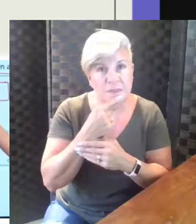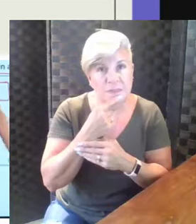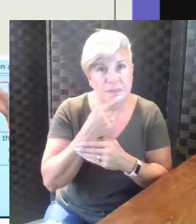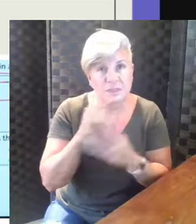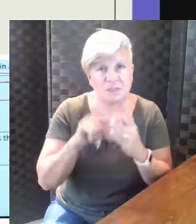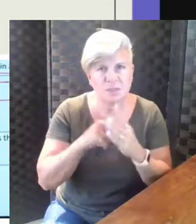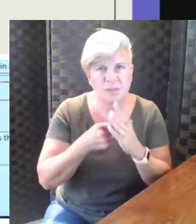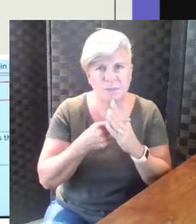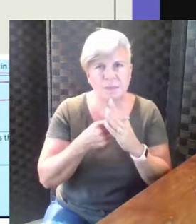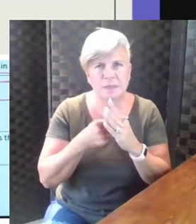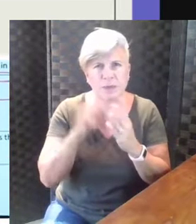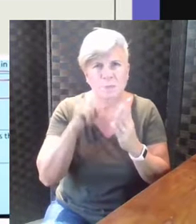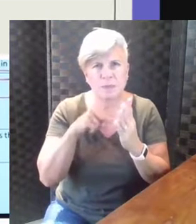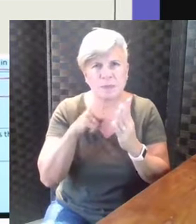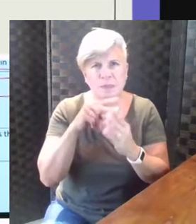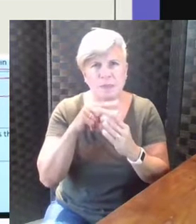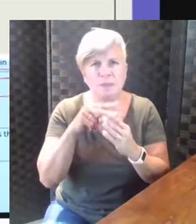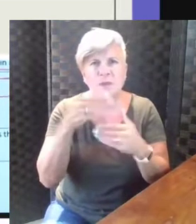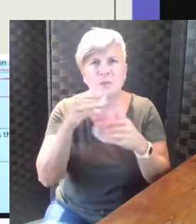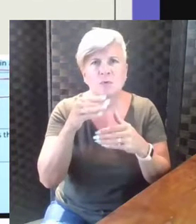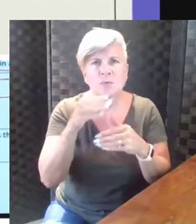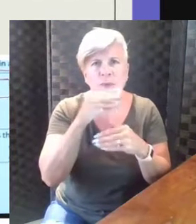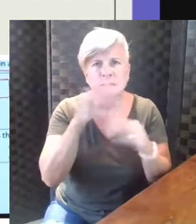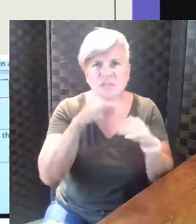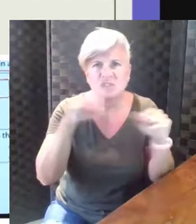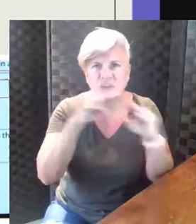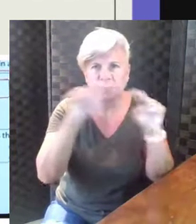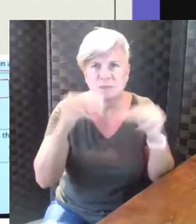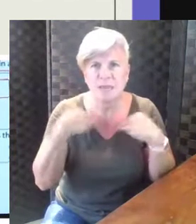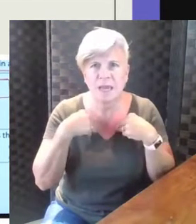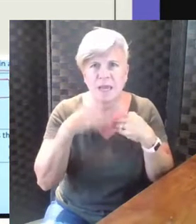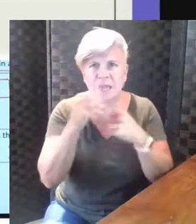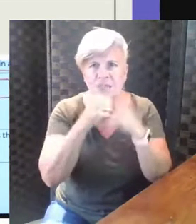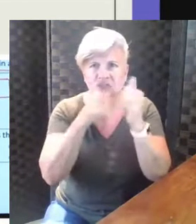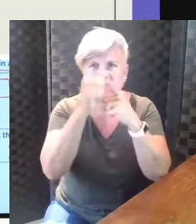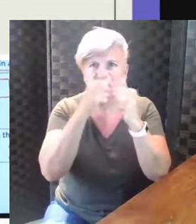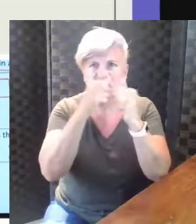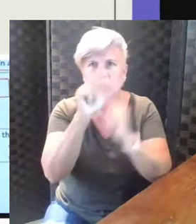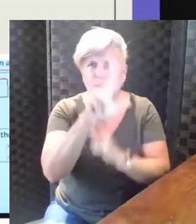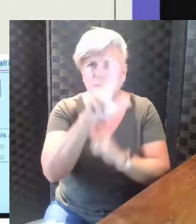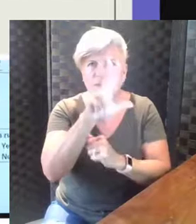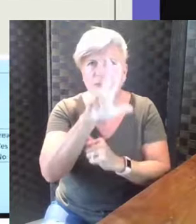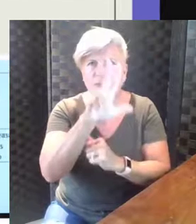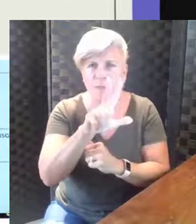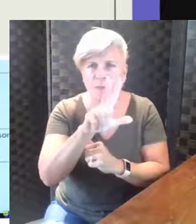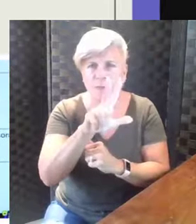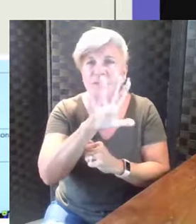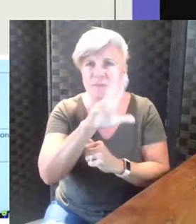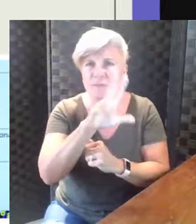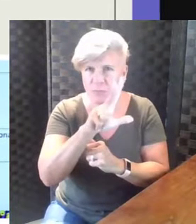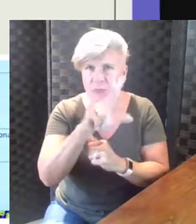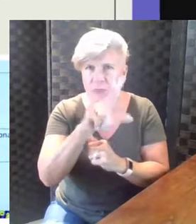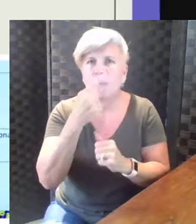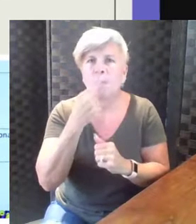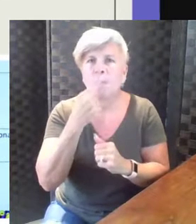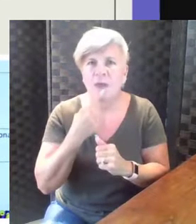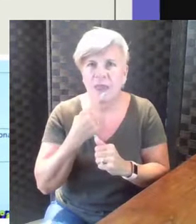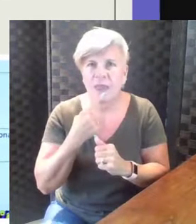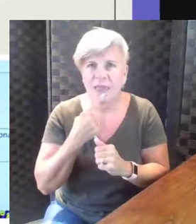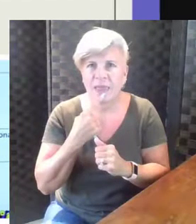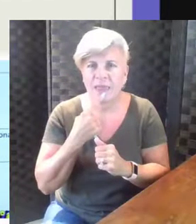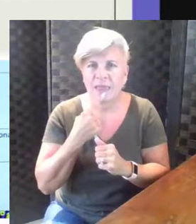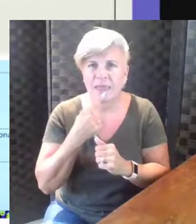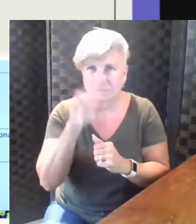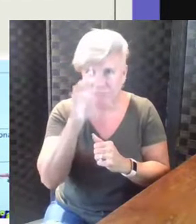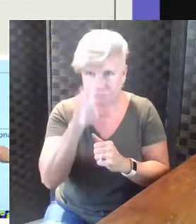start from the beginning and read. The Lego room at the Children's Museum has a structure with 53 bricks. Let's go ahead and stop